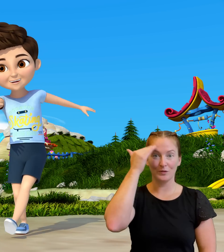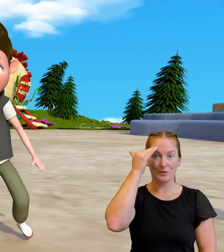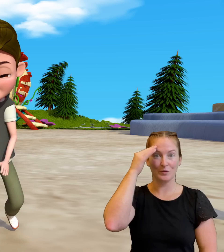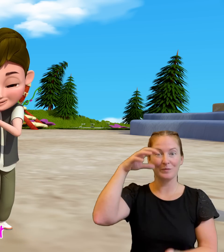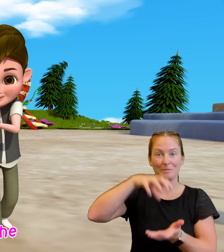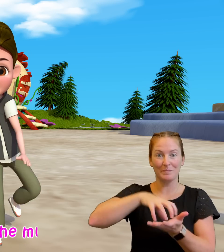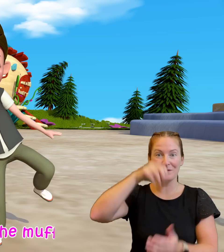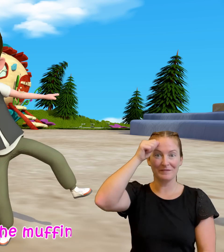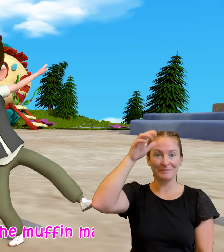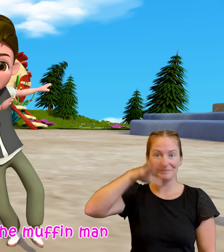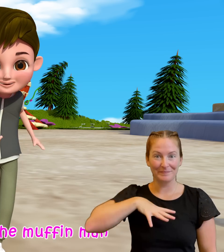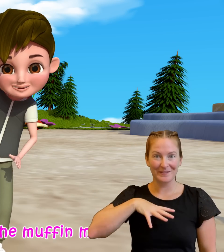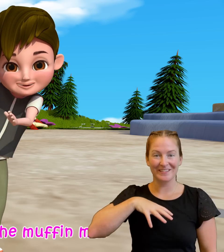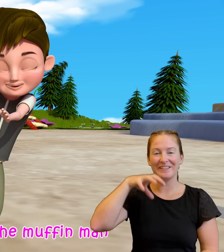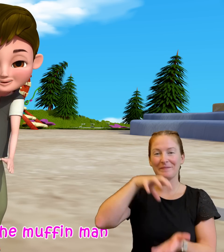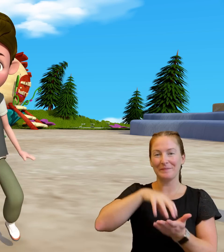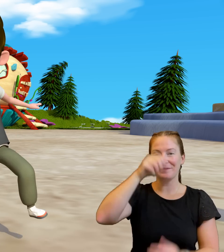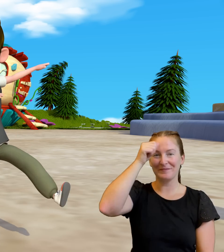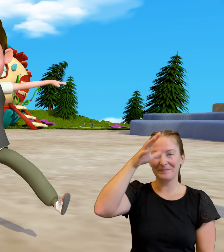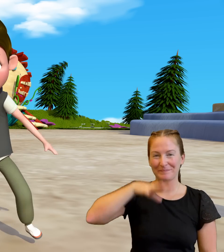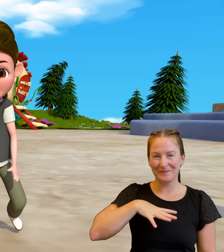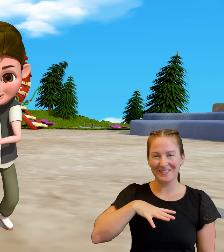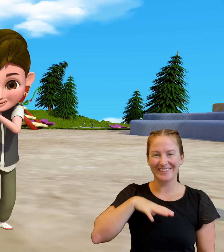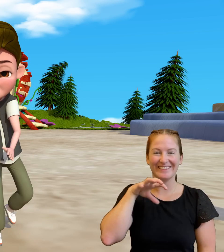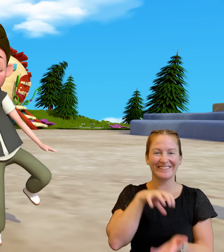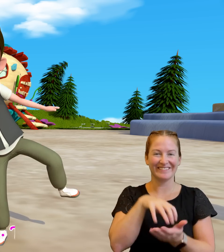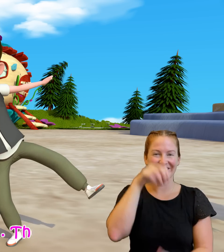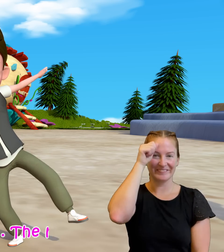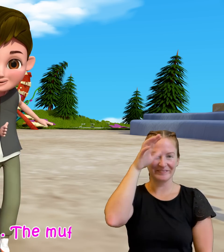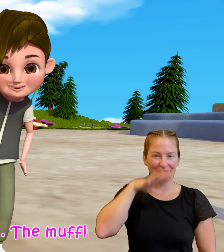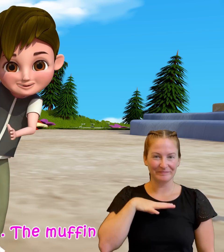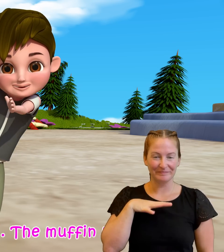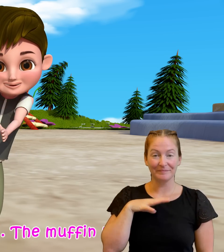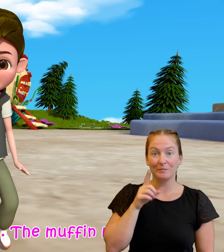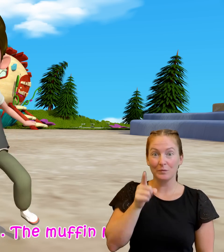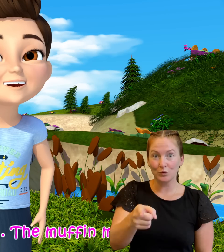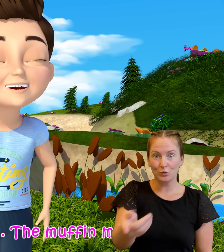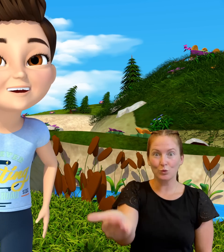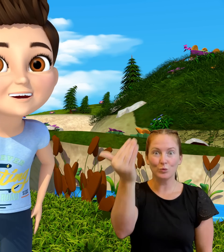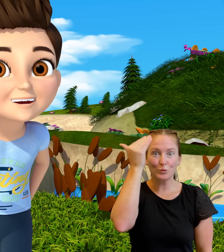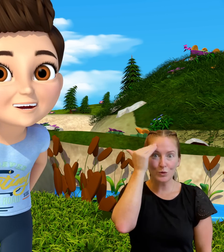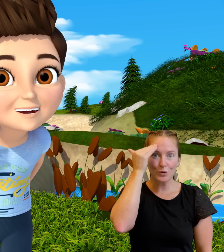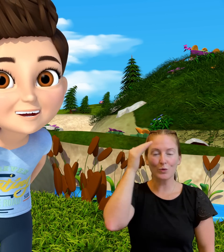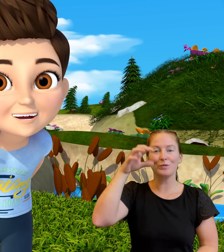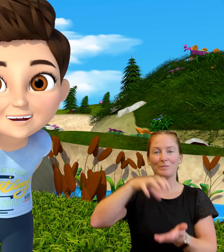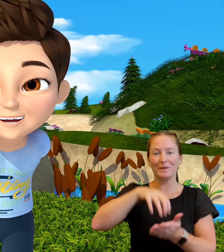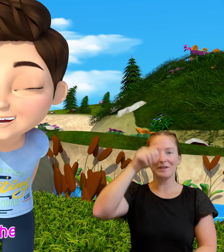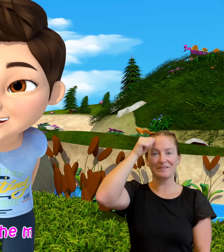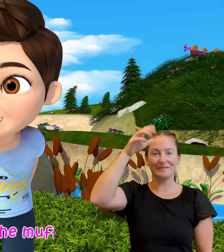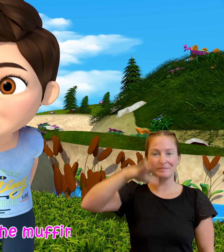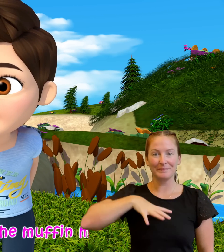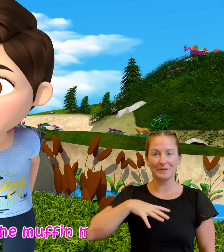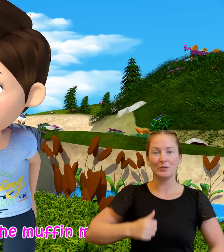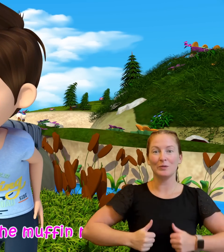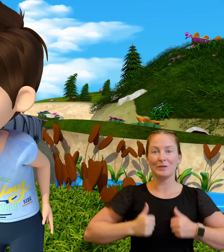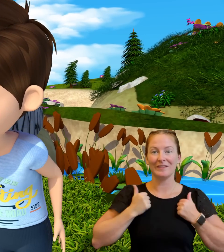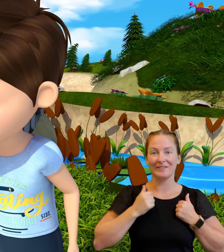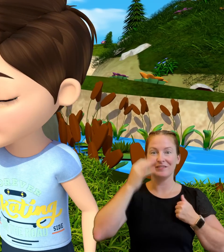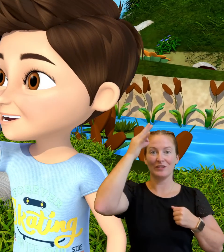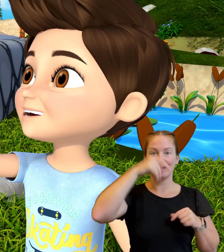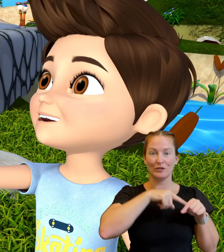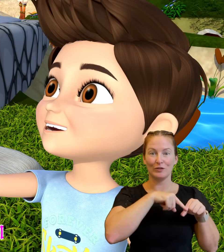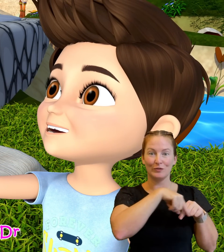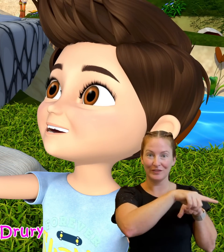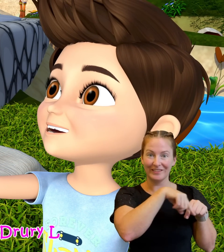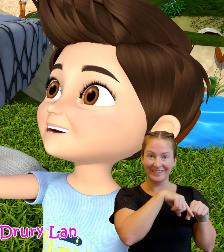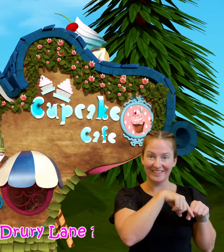Do you know the Muffin Man, the Muffin Man, the Muffin Man? Do you know the Muffin Man who